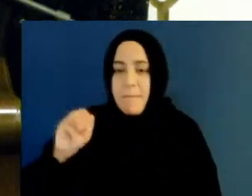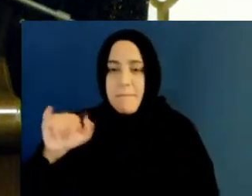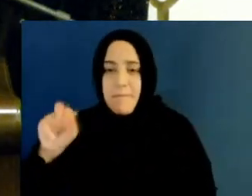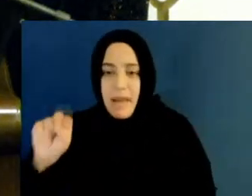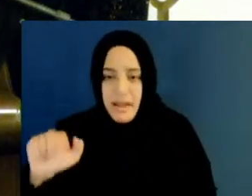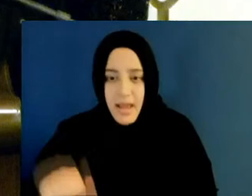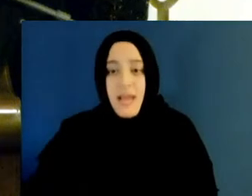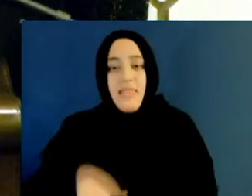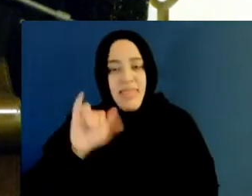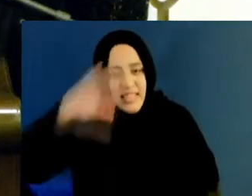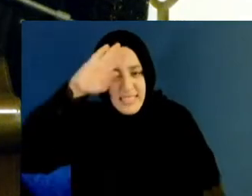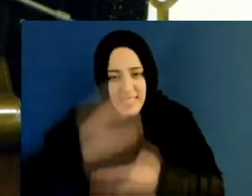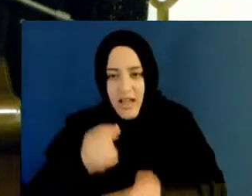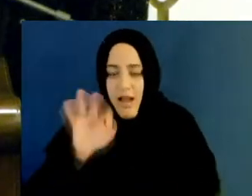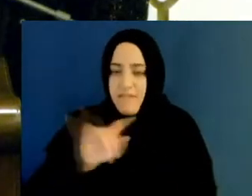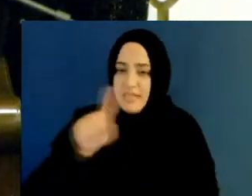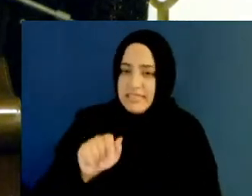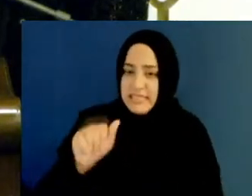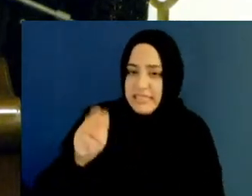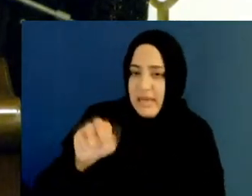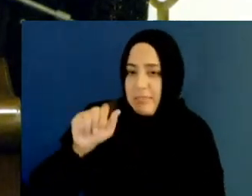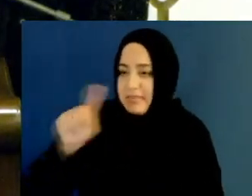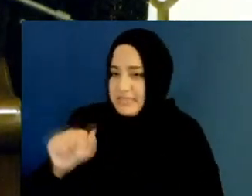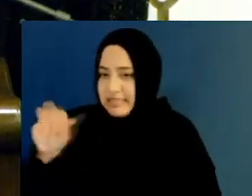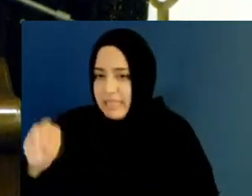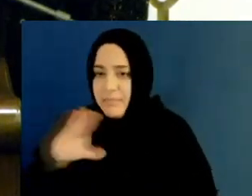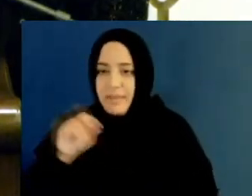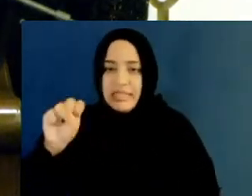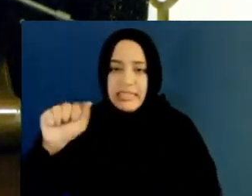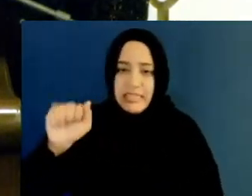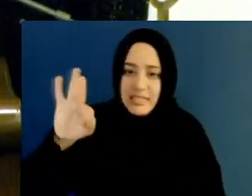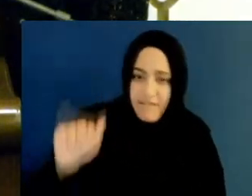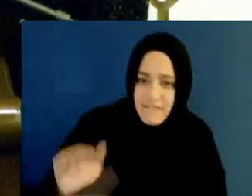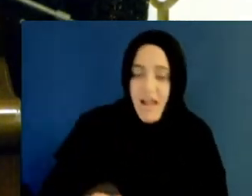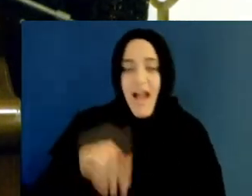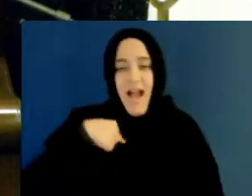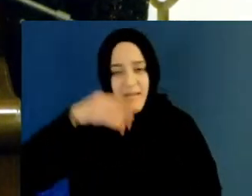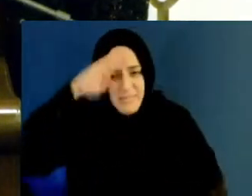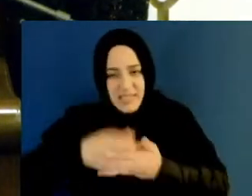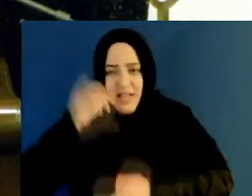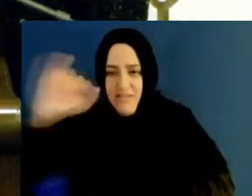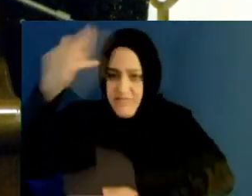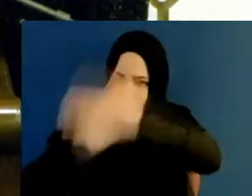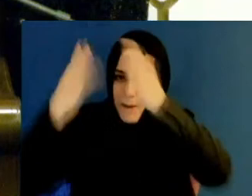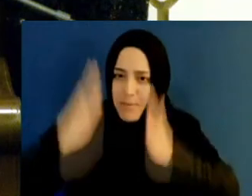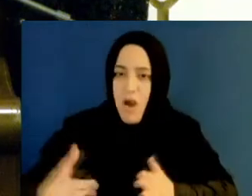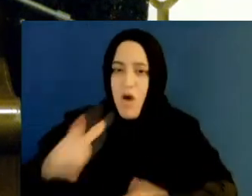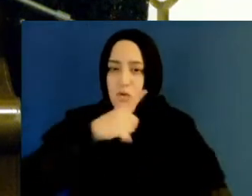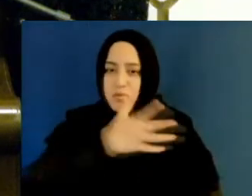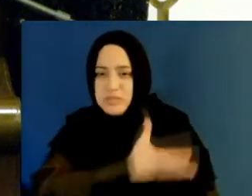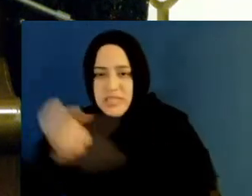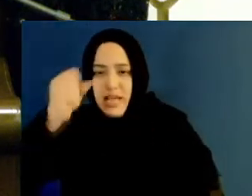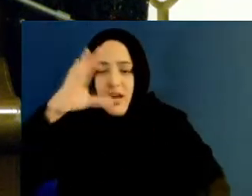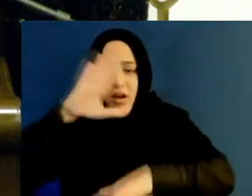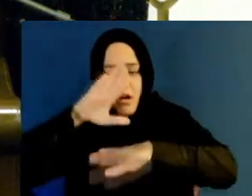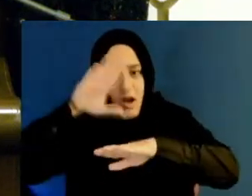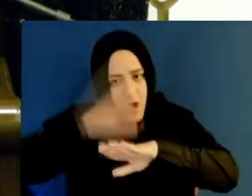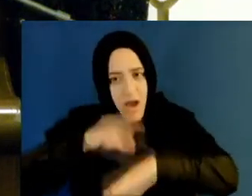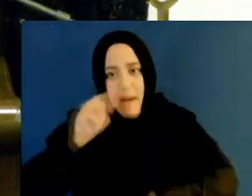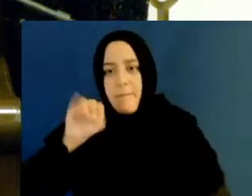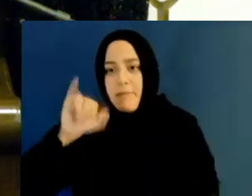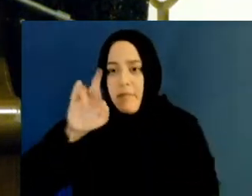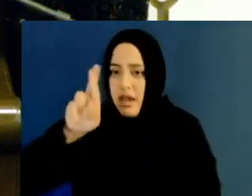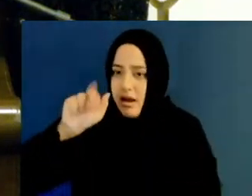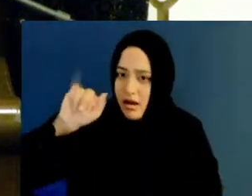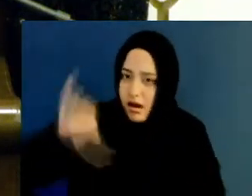Zamzam and Safa. I am the son of that Nabi who was taken on Mi'raj on the Bu'ra, on the